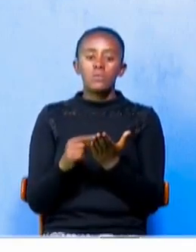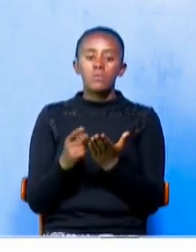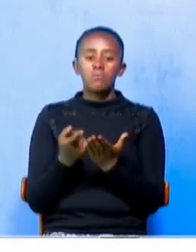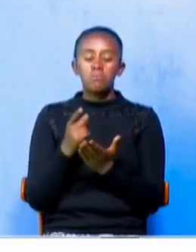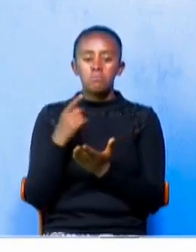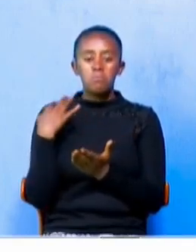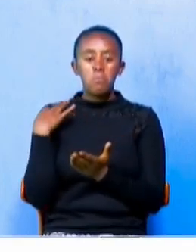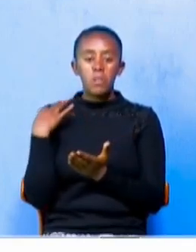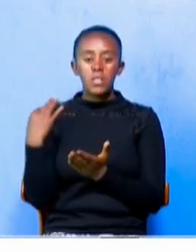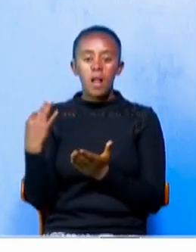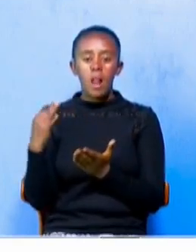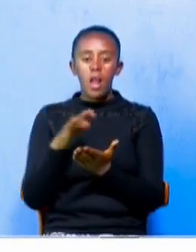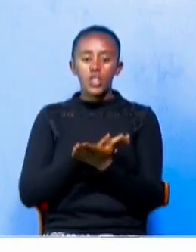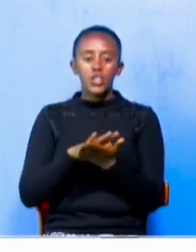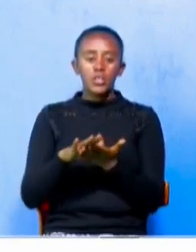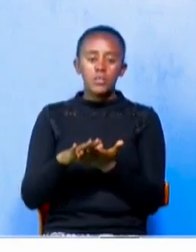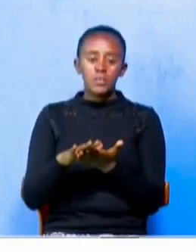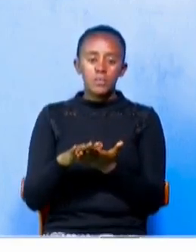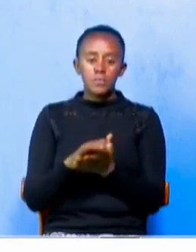personal hygiene.